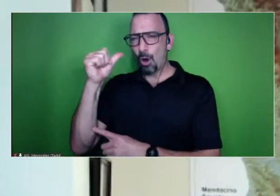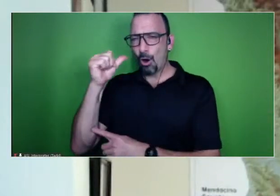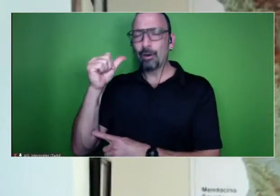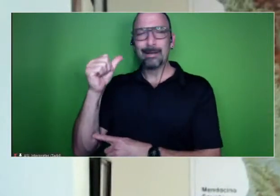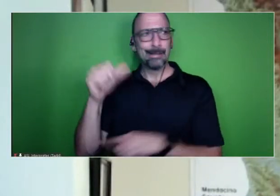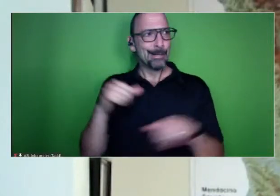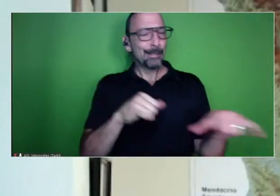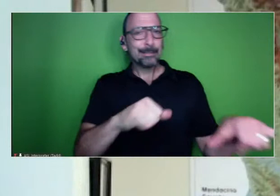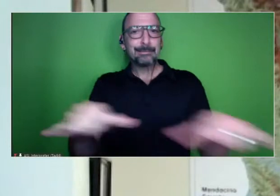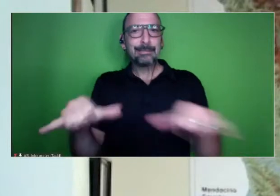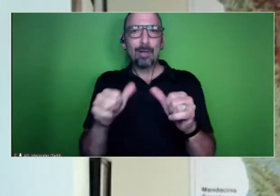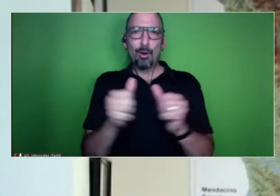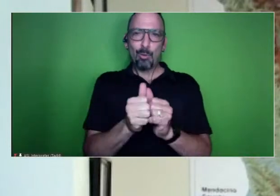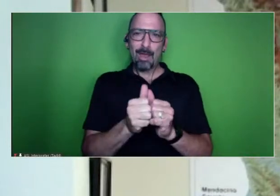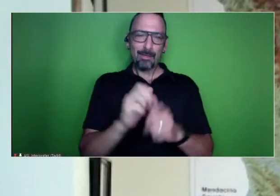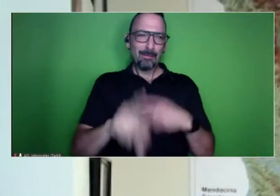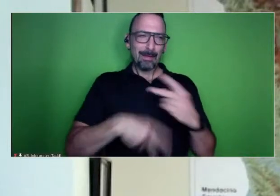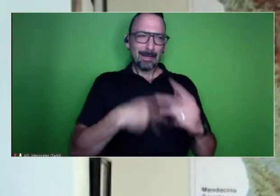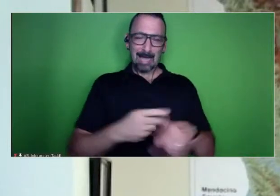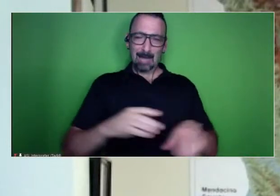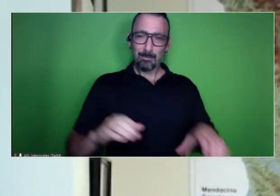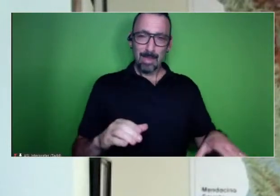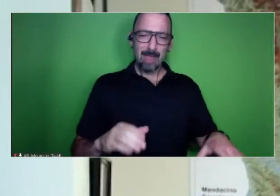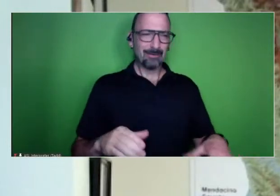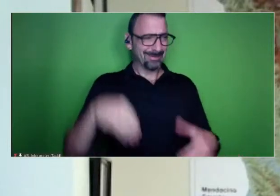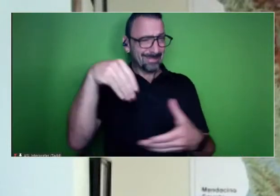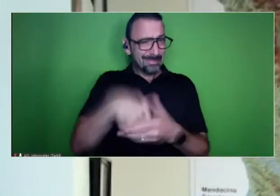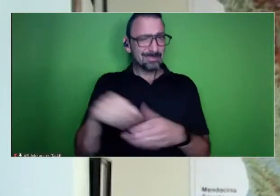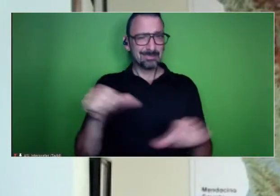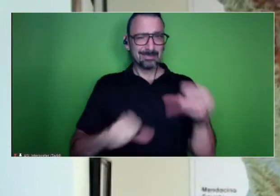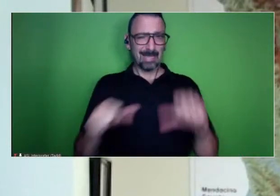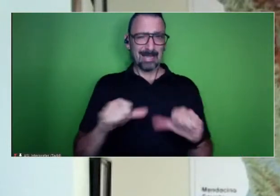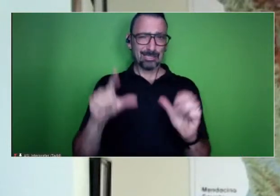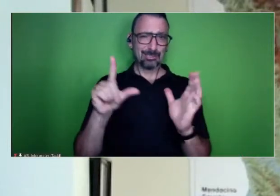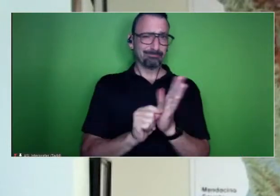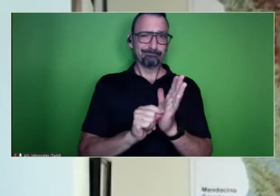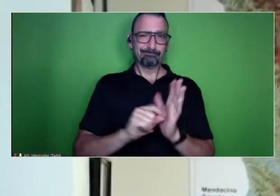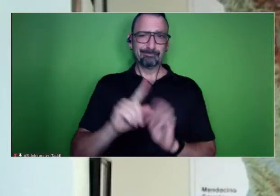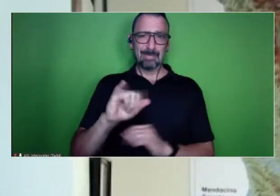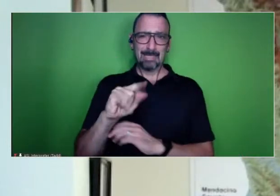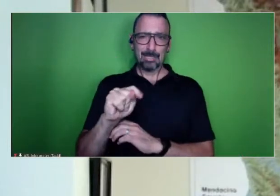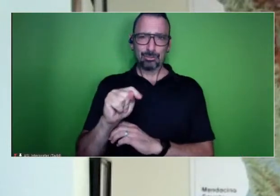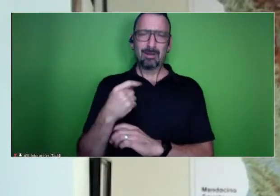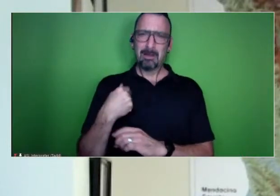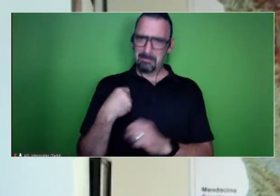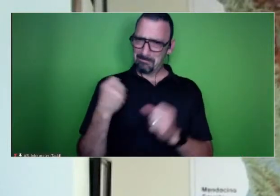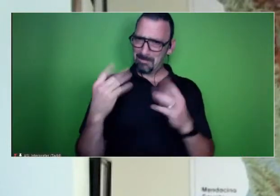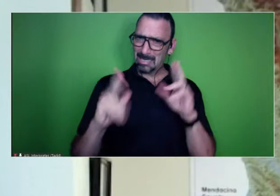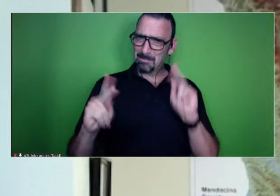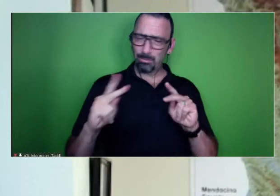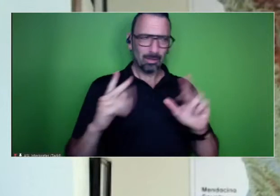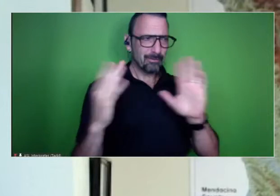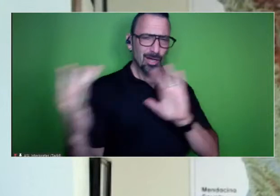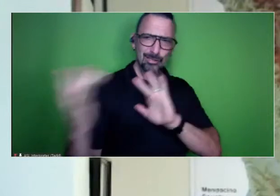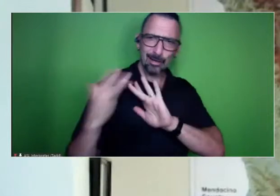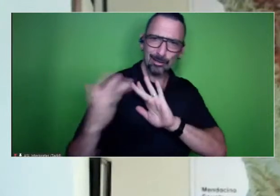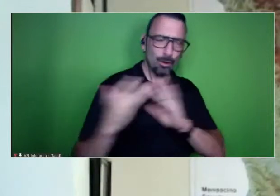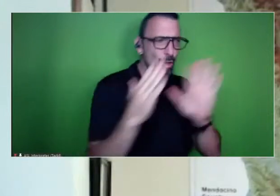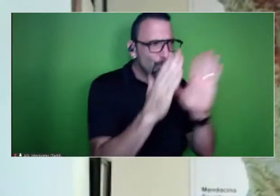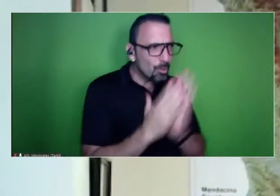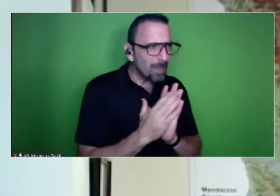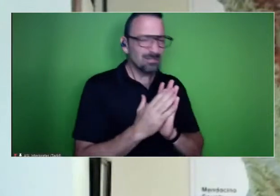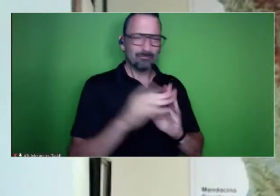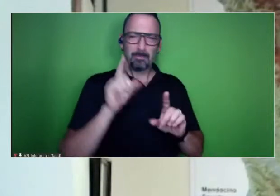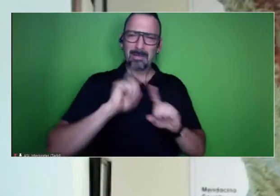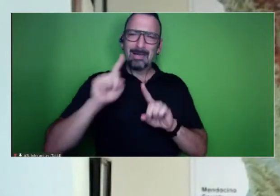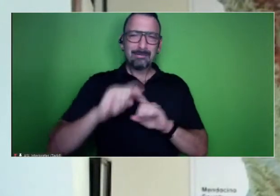of these activities in the scientific literature. I had received several requests from lodging industry, restaurants, and many